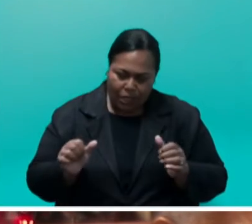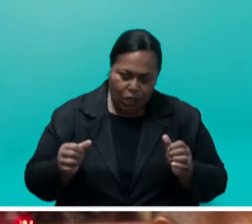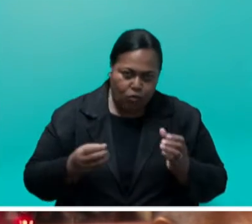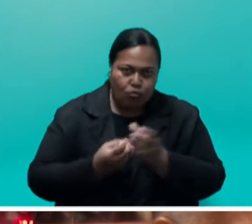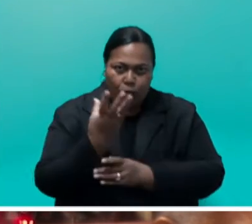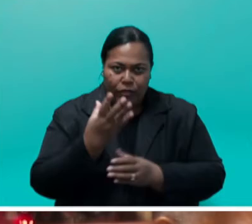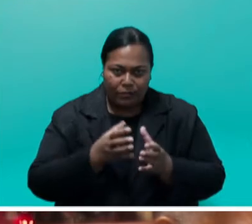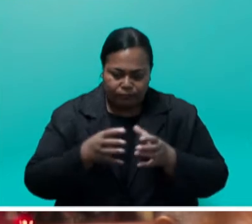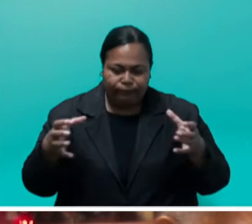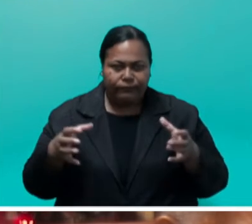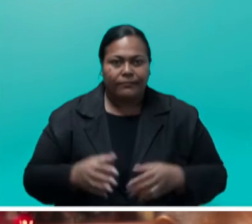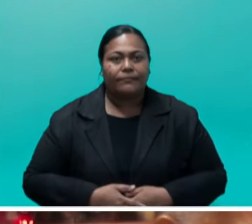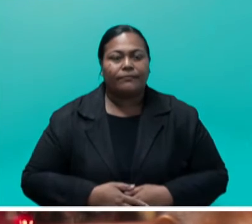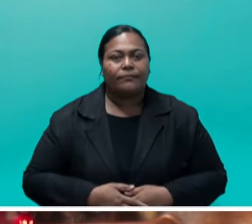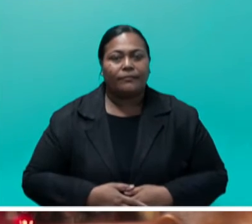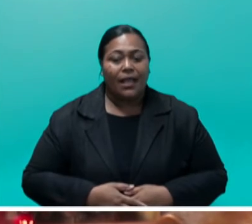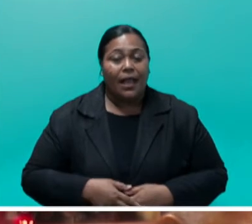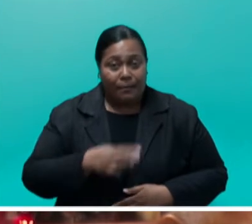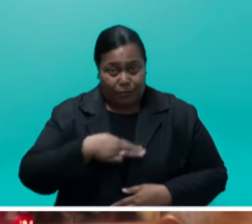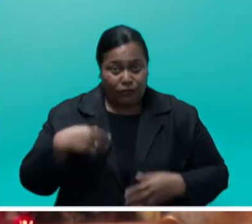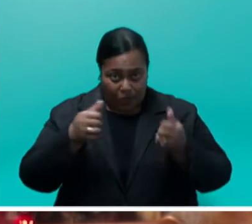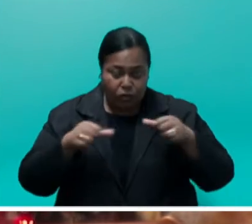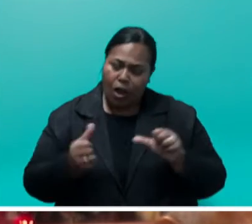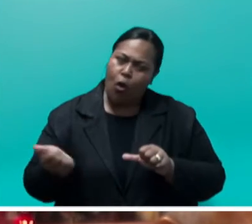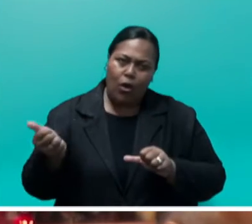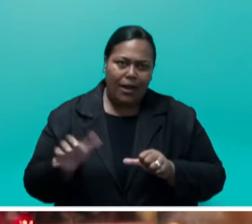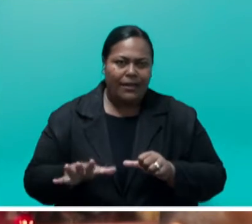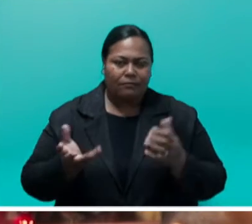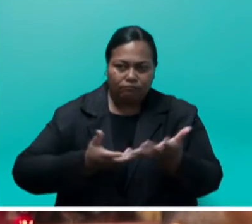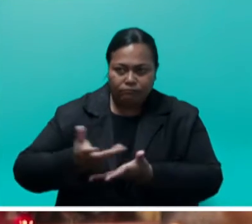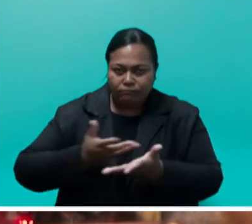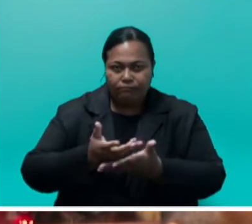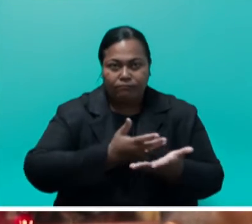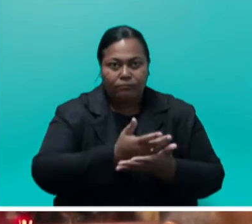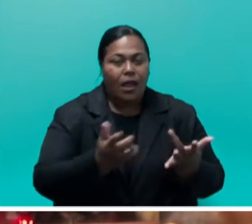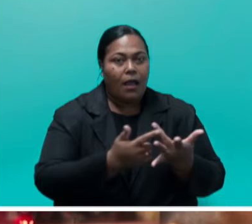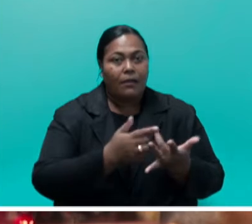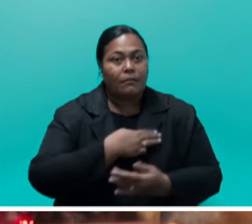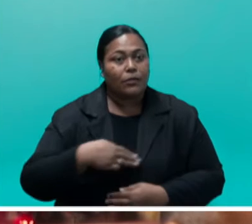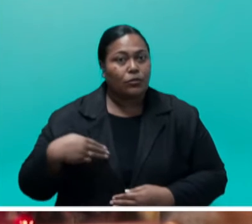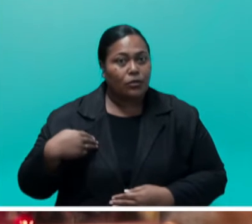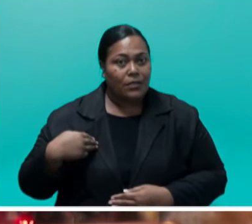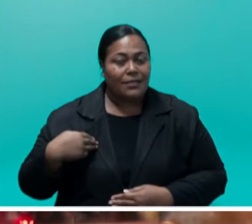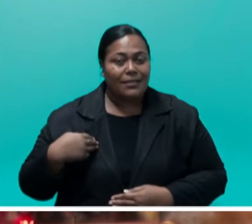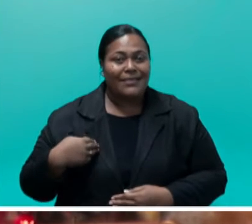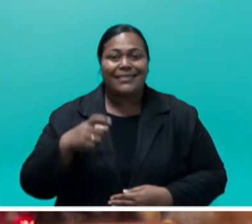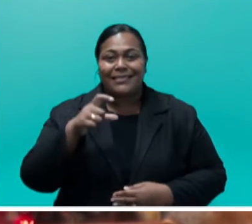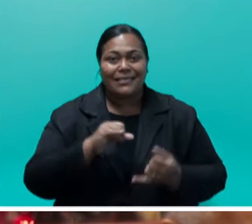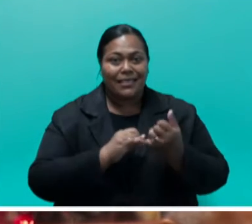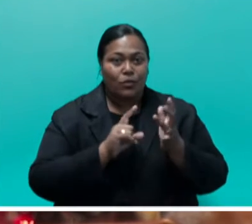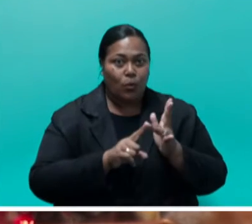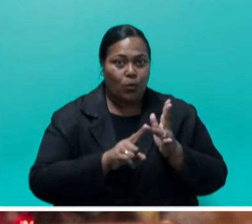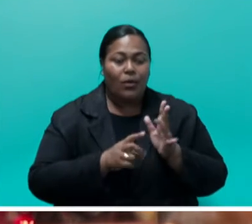Ministry of Agriculture has already embarked on consultations with other ministries, civil society organizations